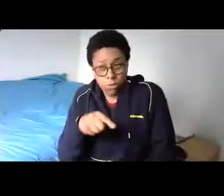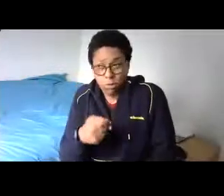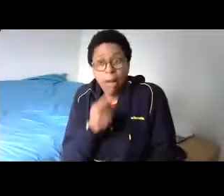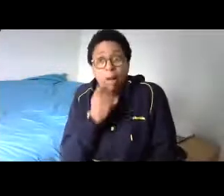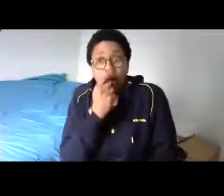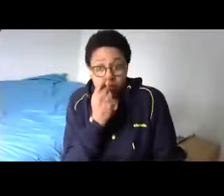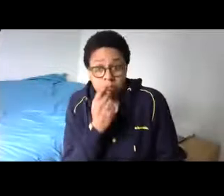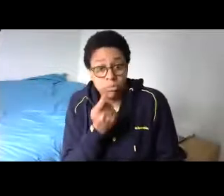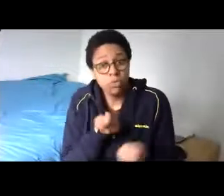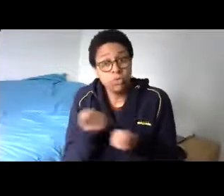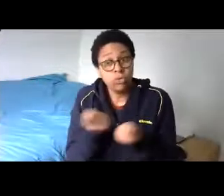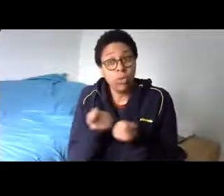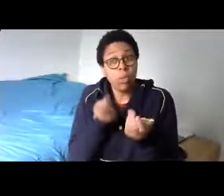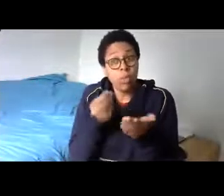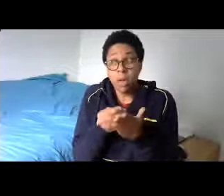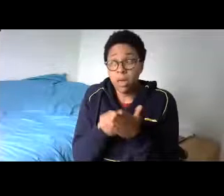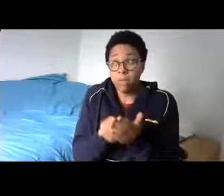controls,